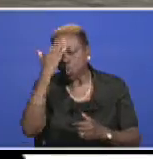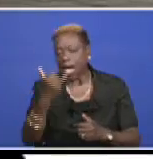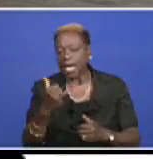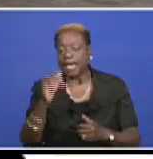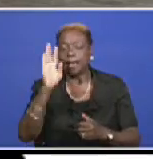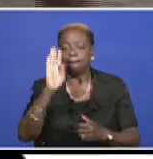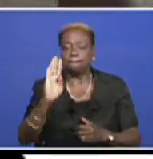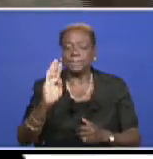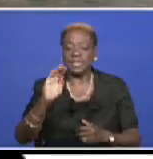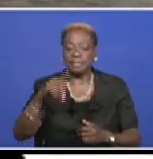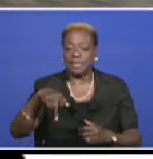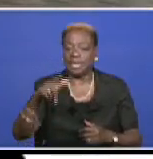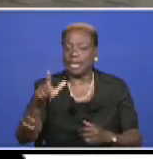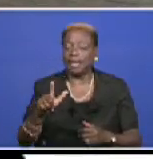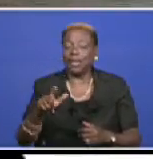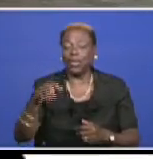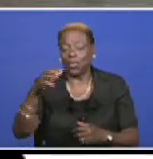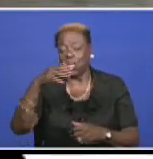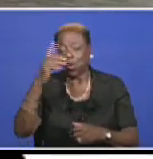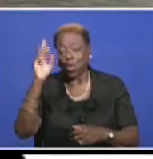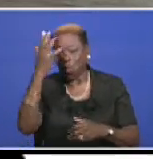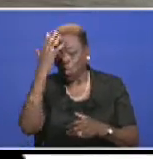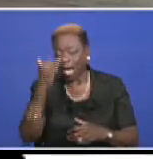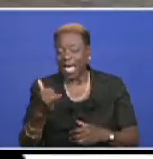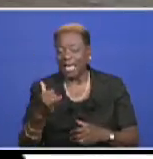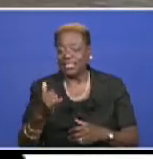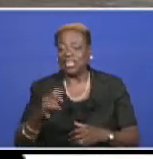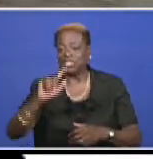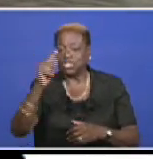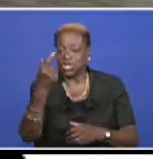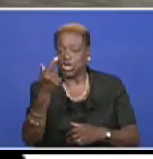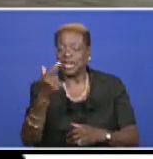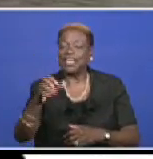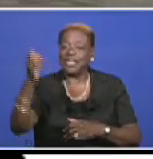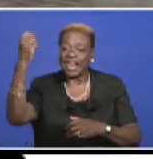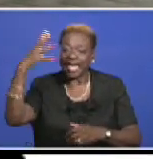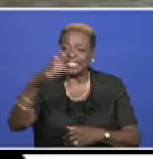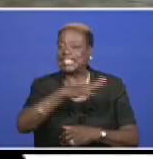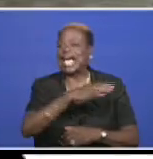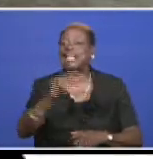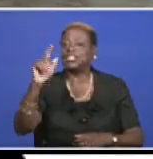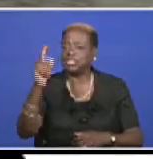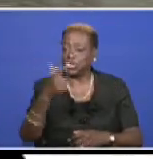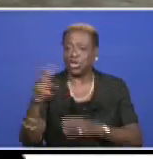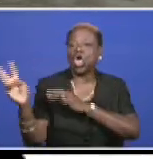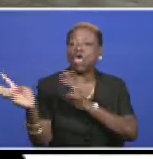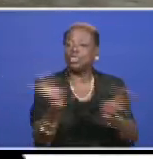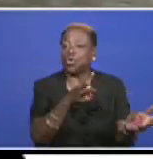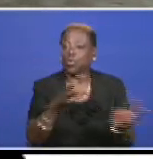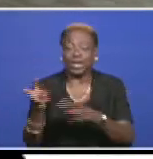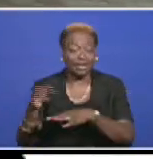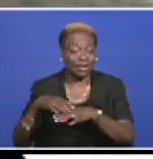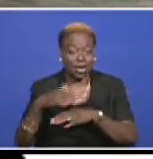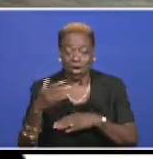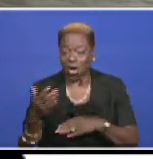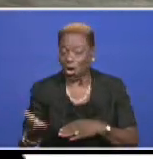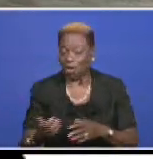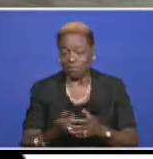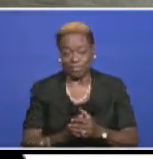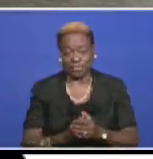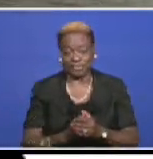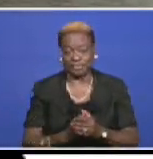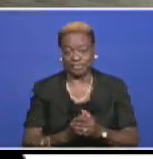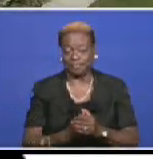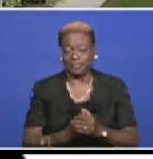and they turned the wind off. Wind wasn't blowing last night. So it was hot, you know, couldn't have been, and then this morning, I want to know what happened